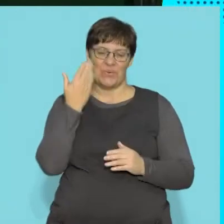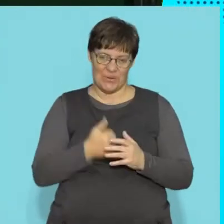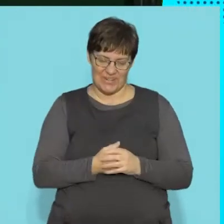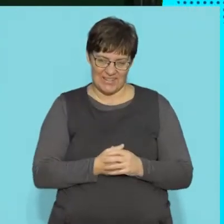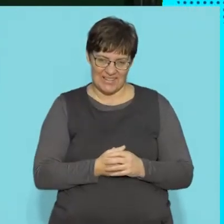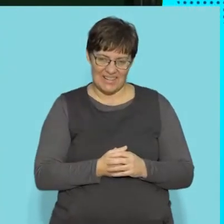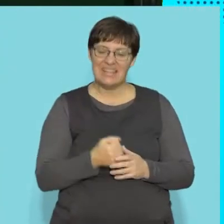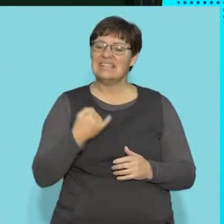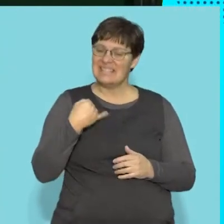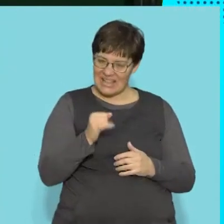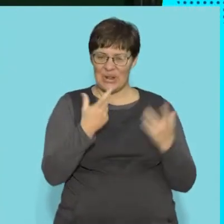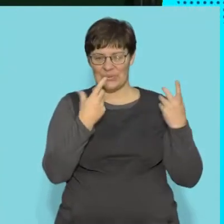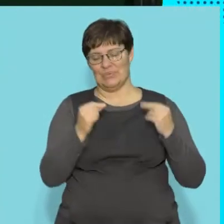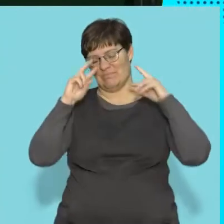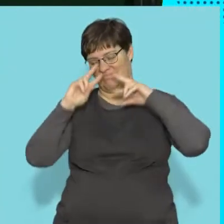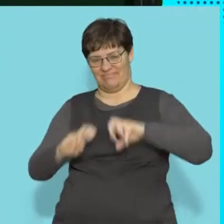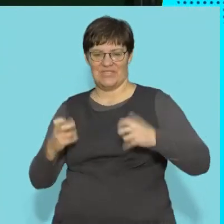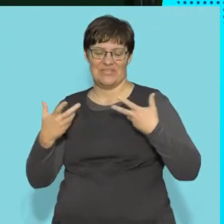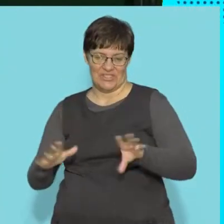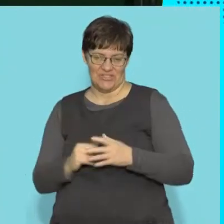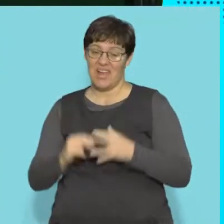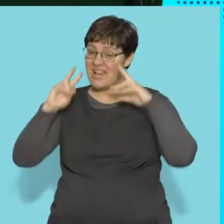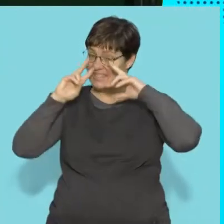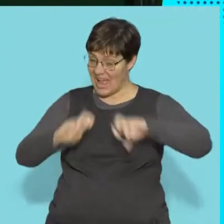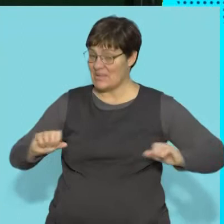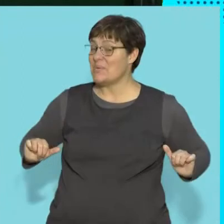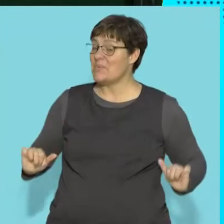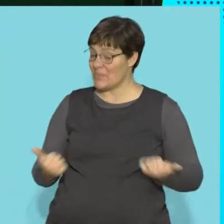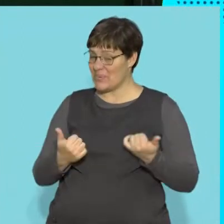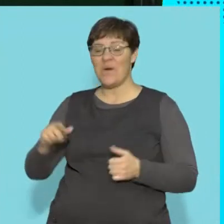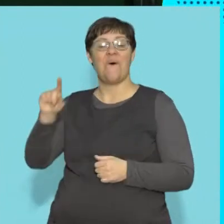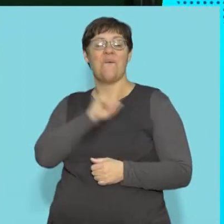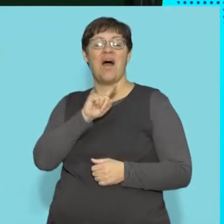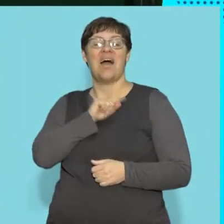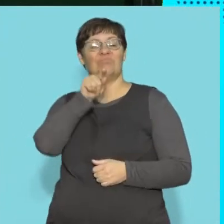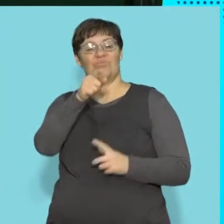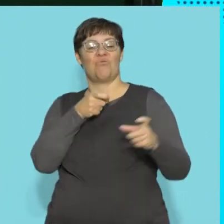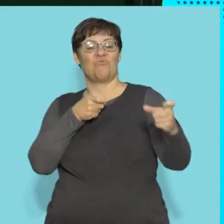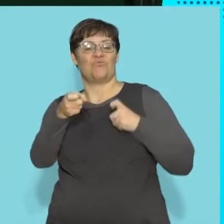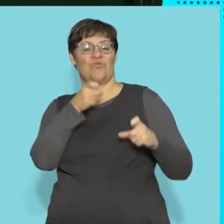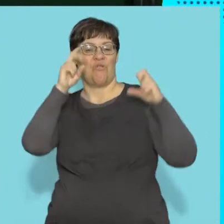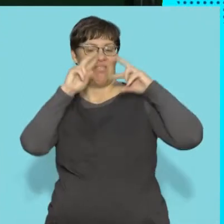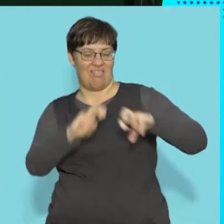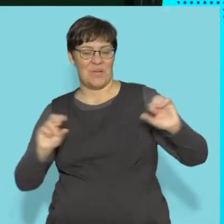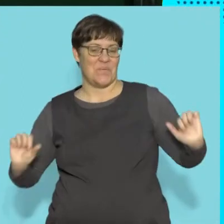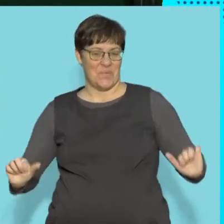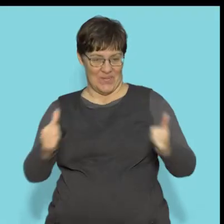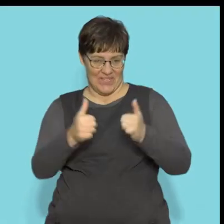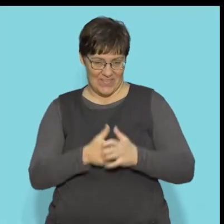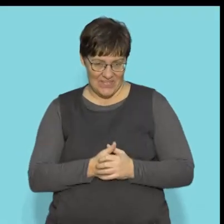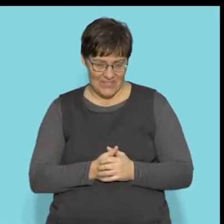You've still done science. And your science was good because you controlled the investigation perfectly.